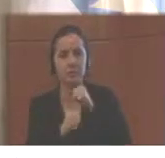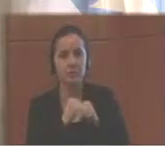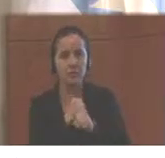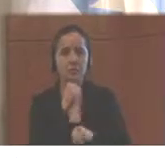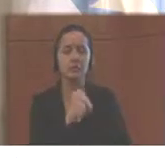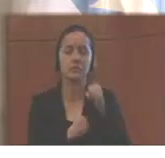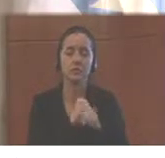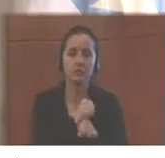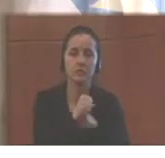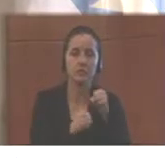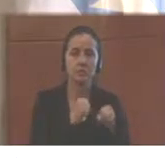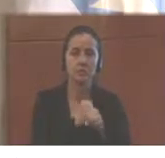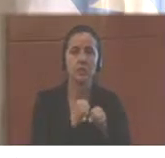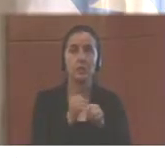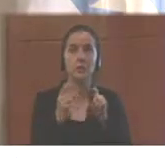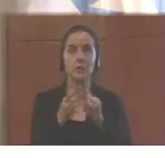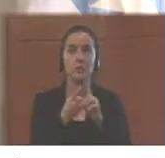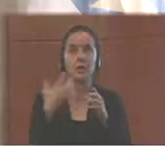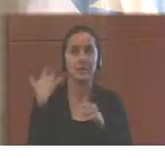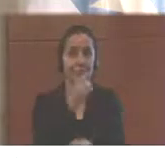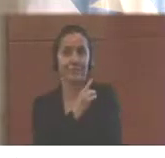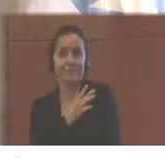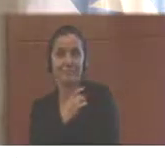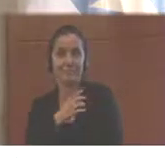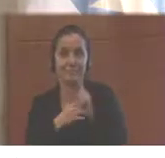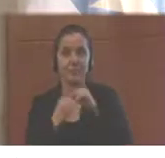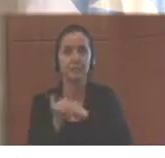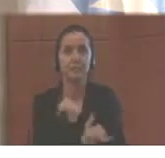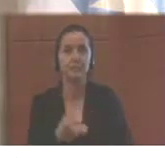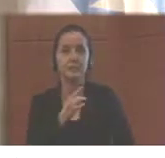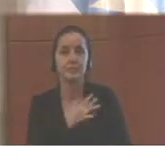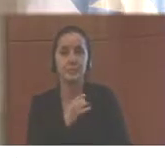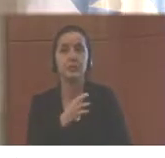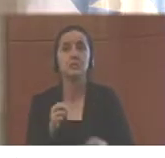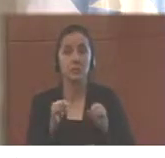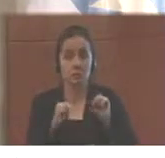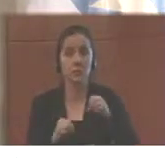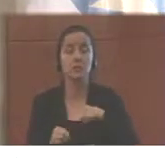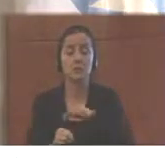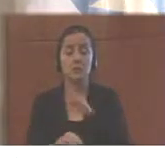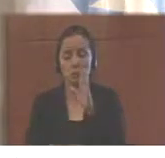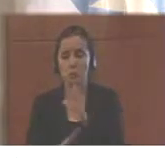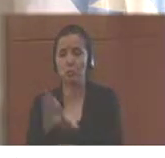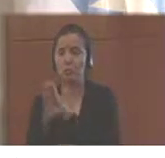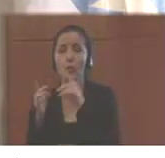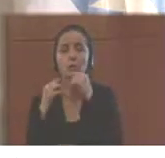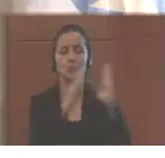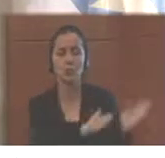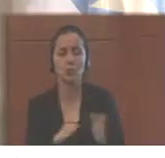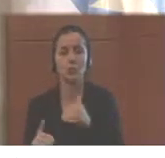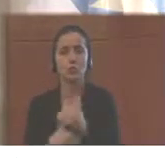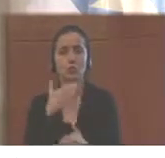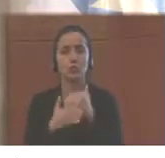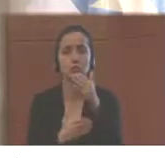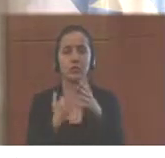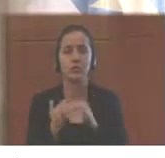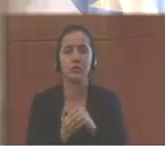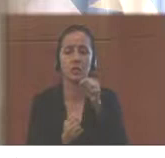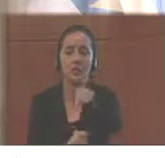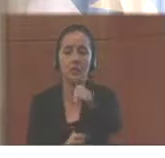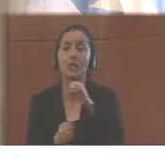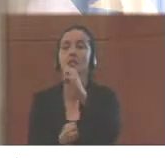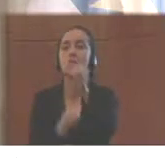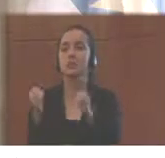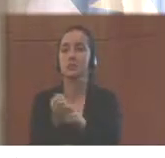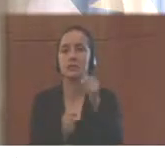have improved our business processes within the National Disaster Office. We have achieved a greater engagement with all the